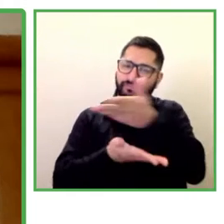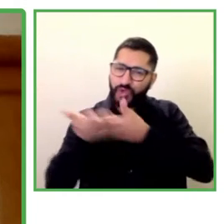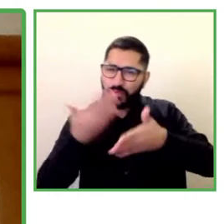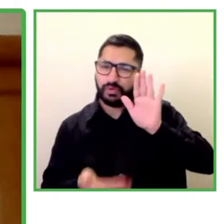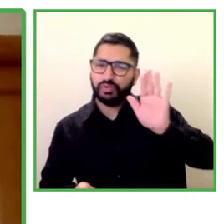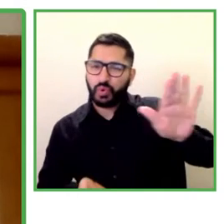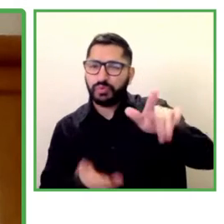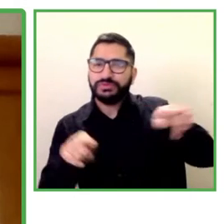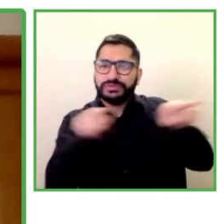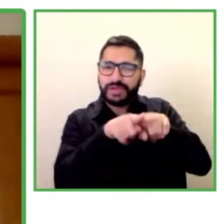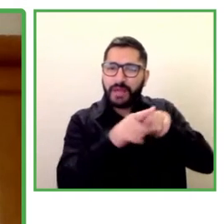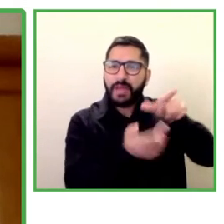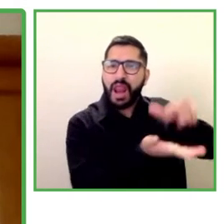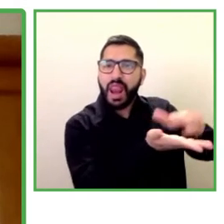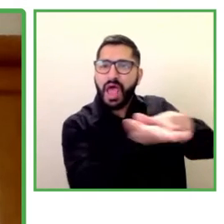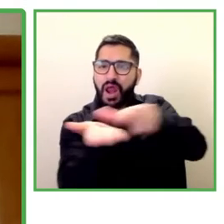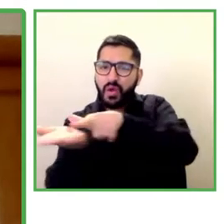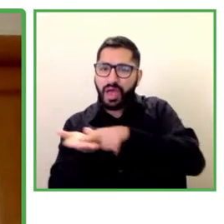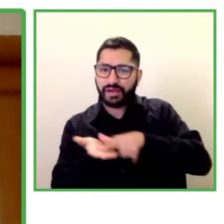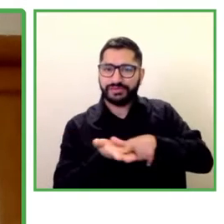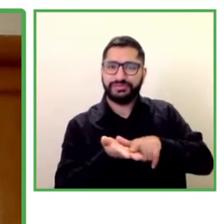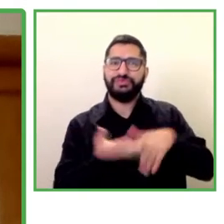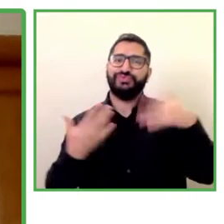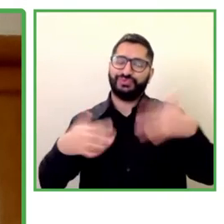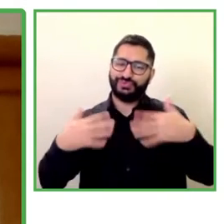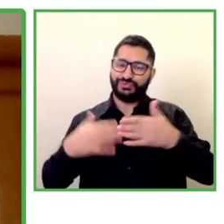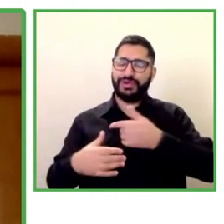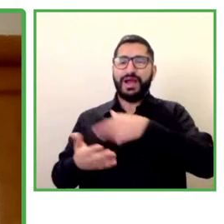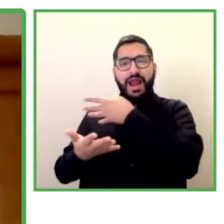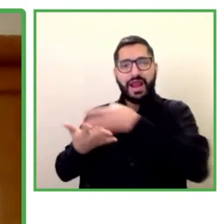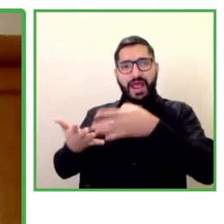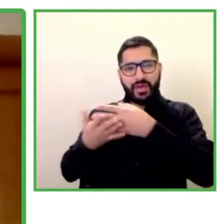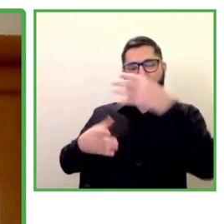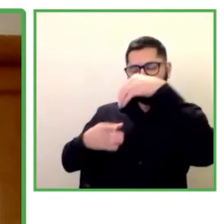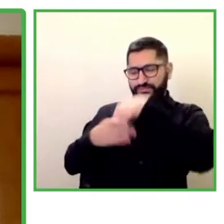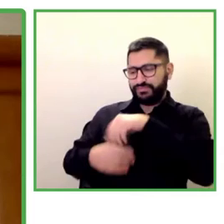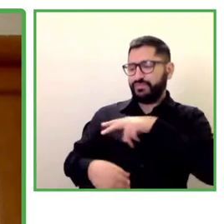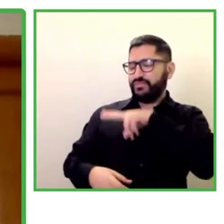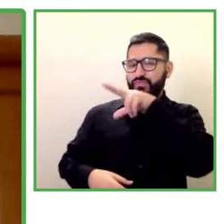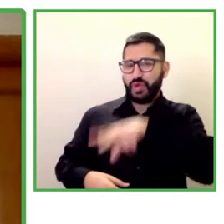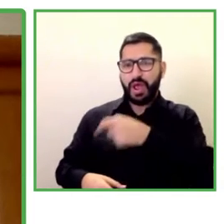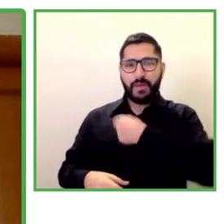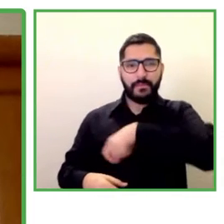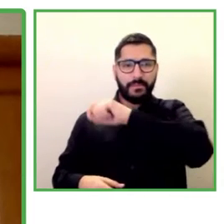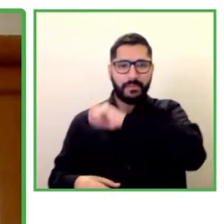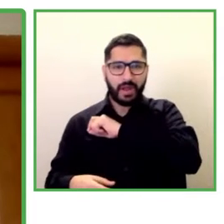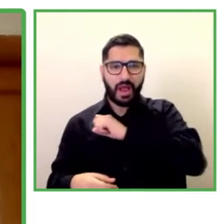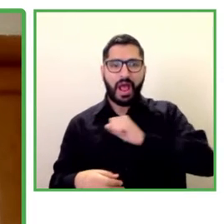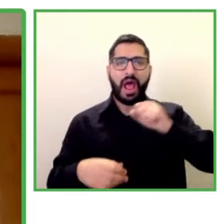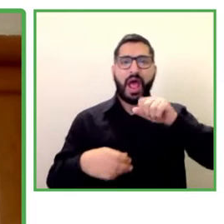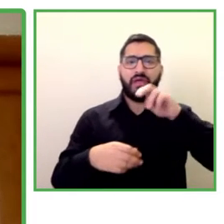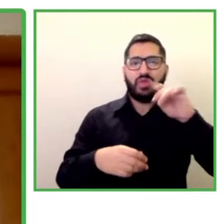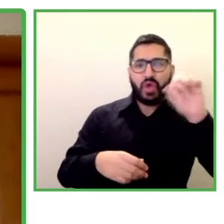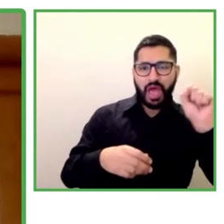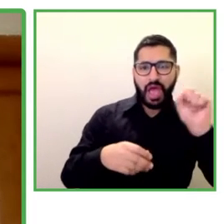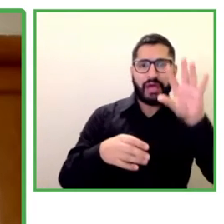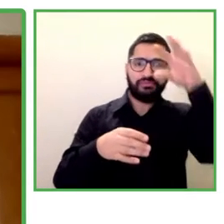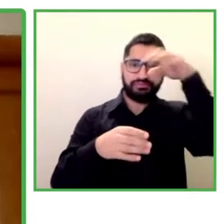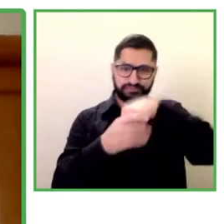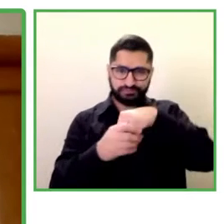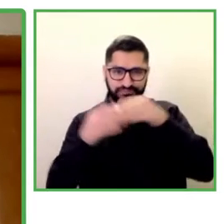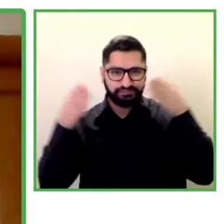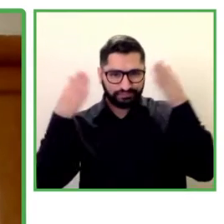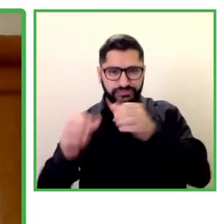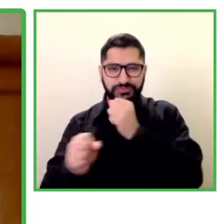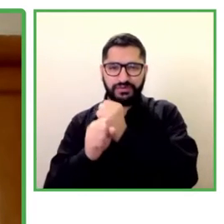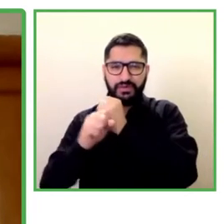besides Spain, Portugal, and Andorra. This organization has been around from 1954, and we